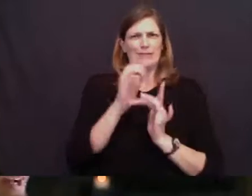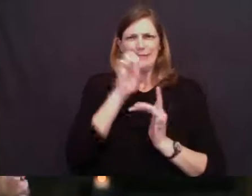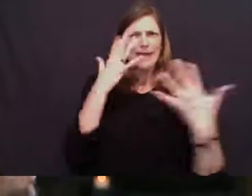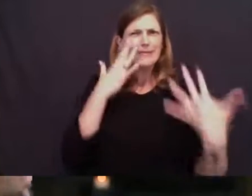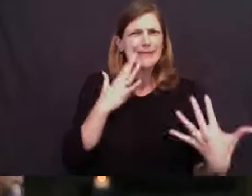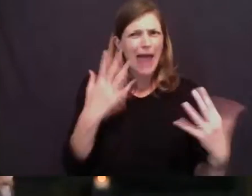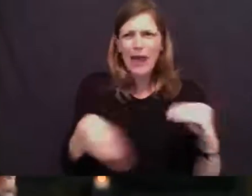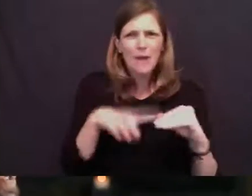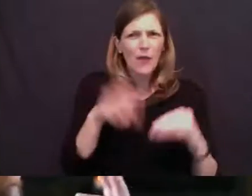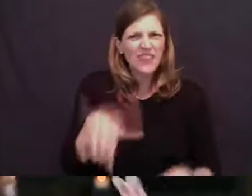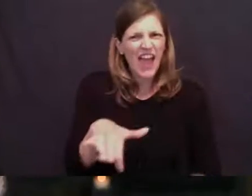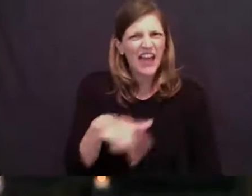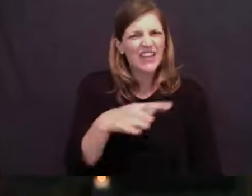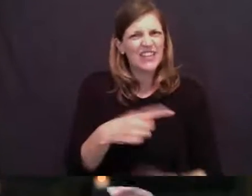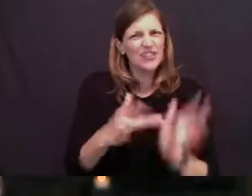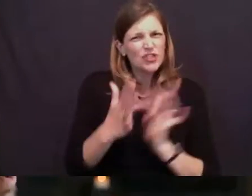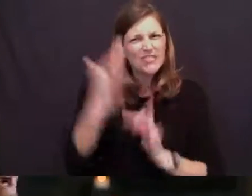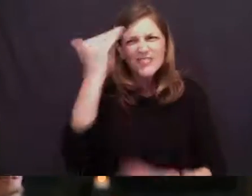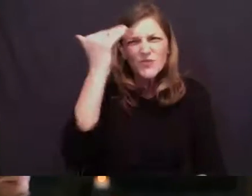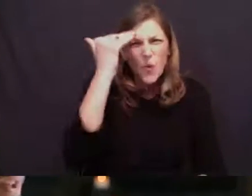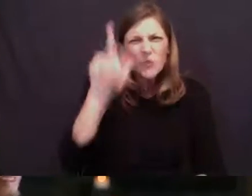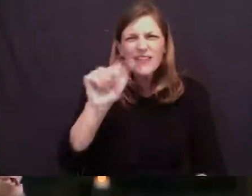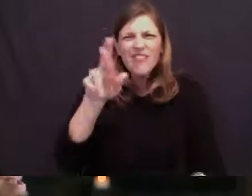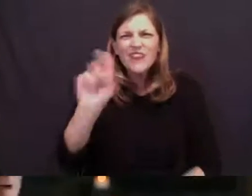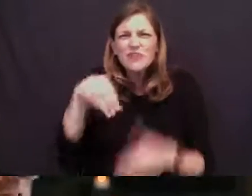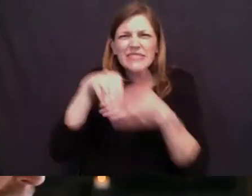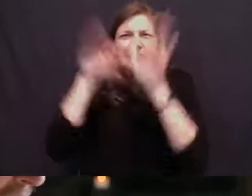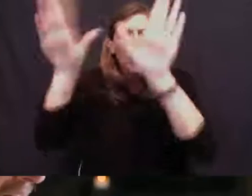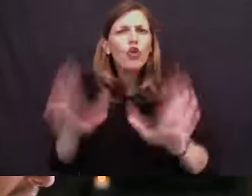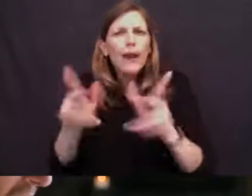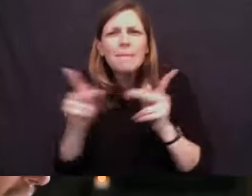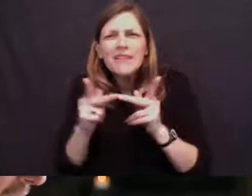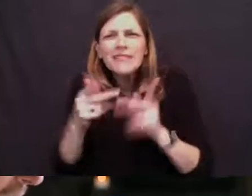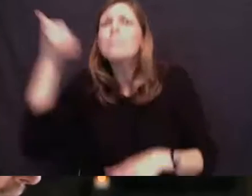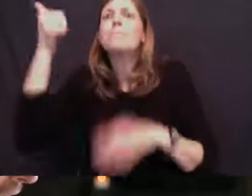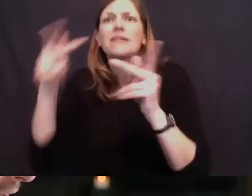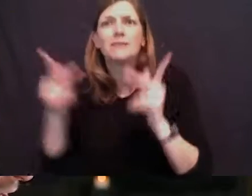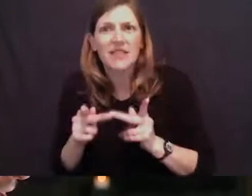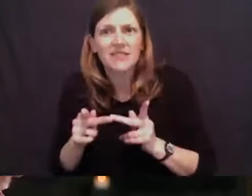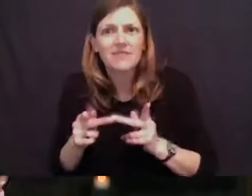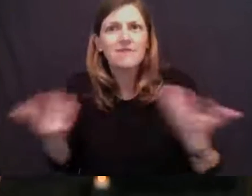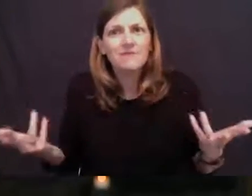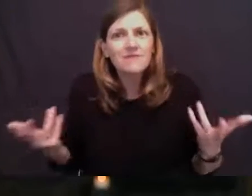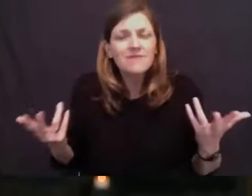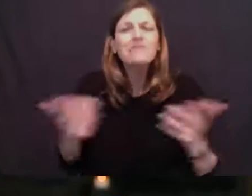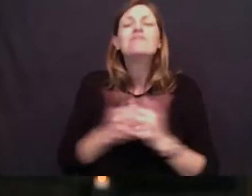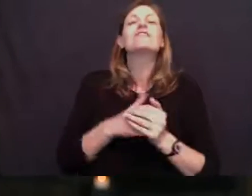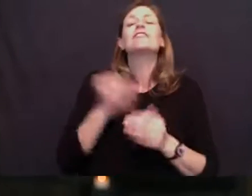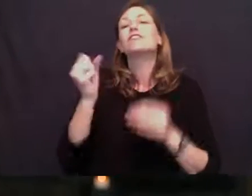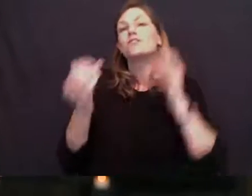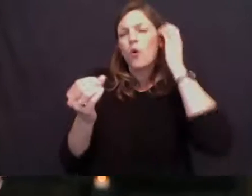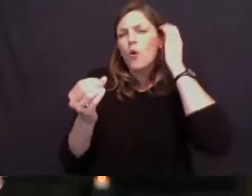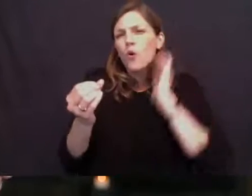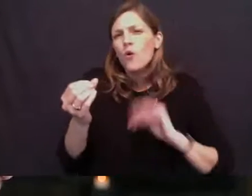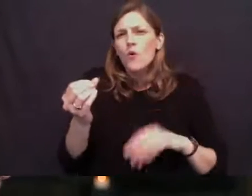that. He knows, like, Lazarus is in a great, great place. The best place to be. So what